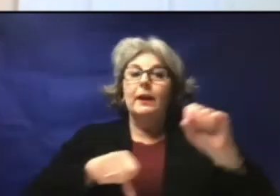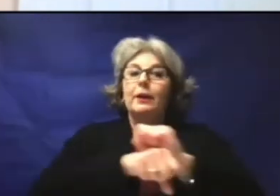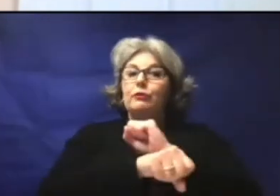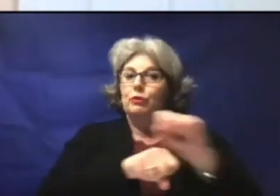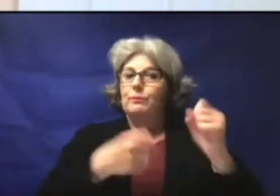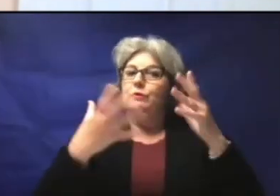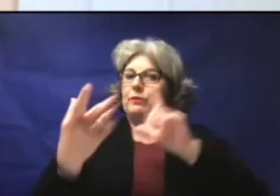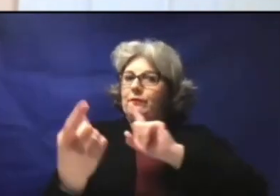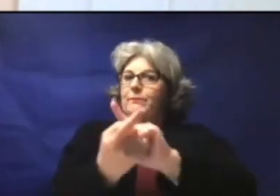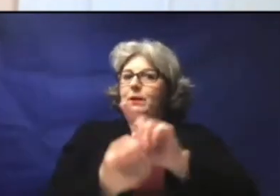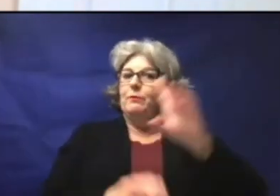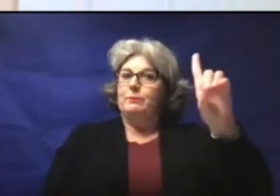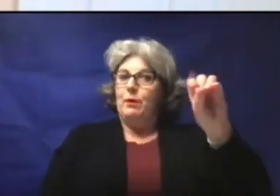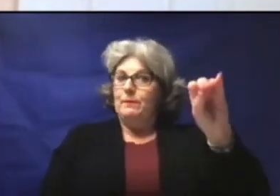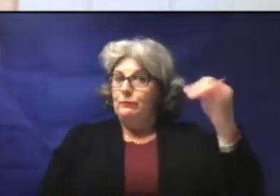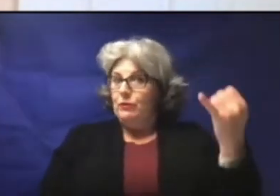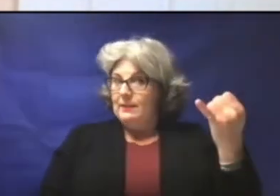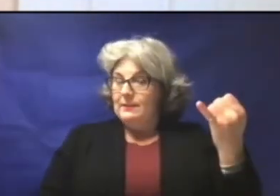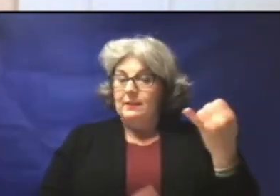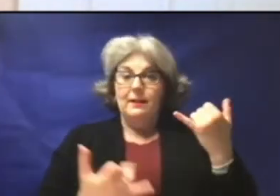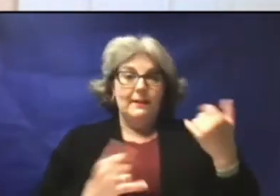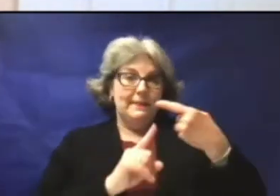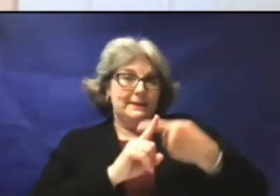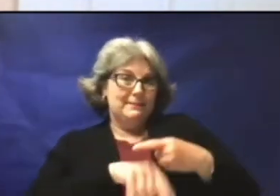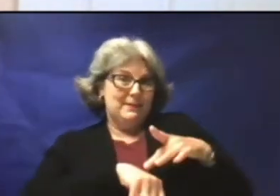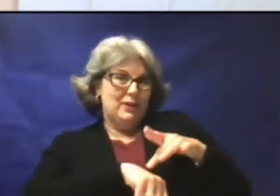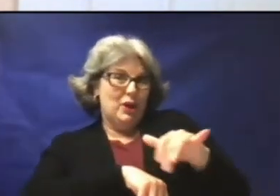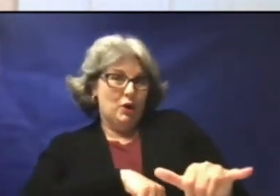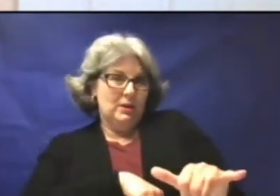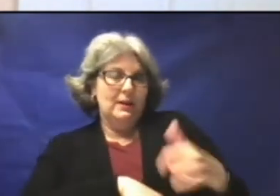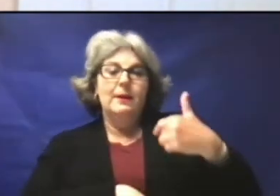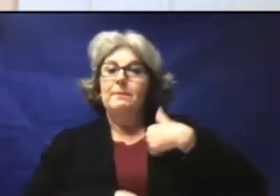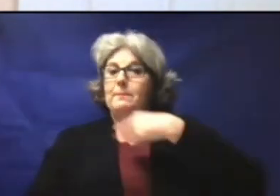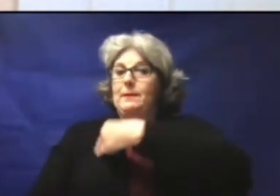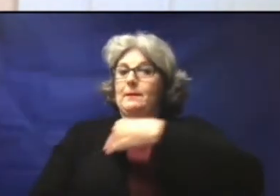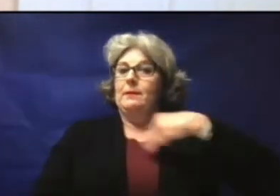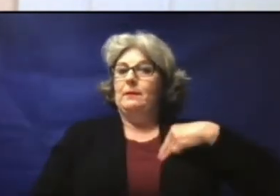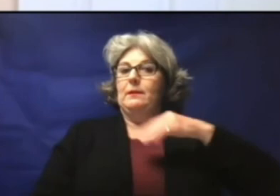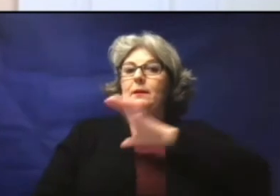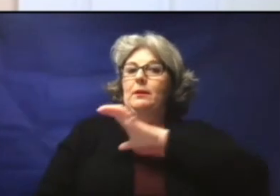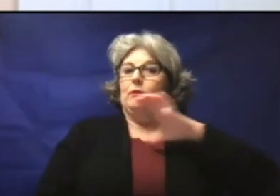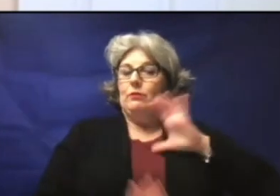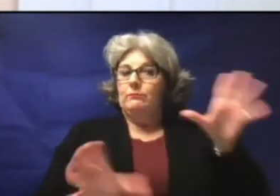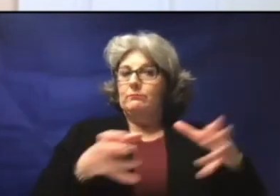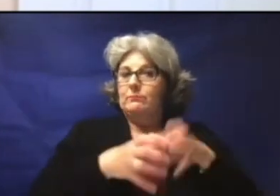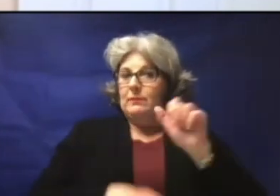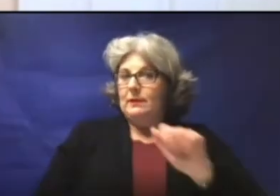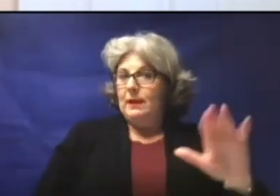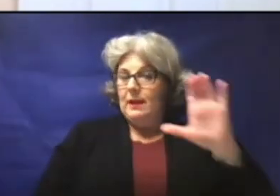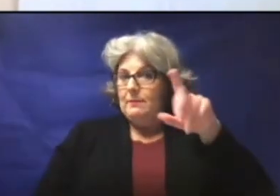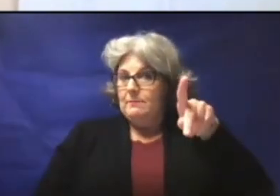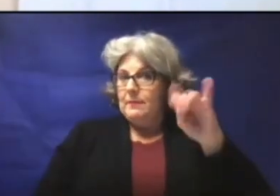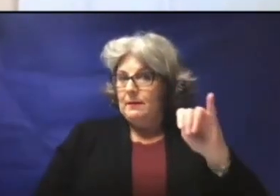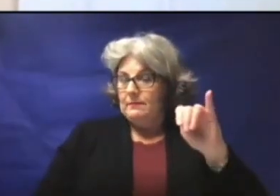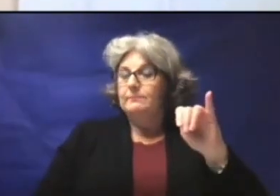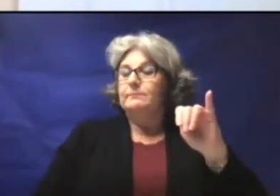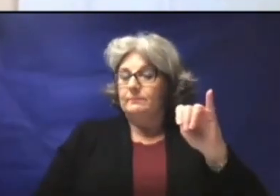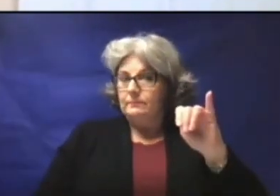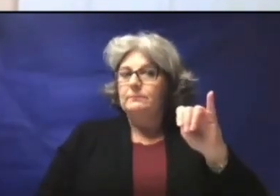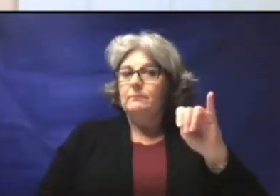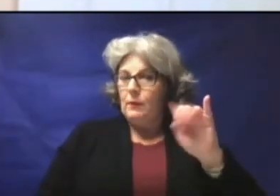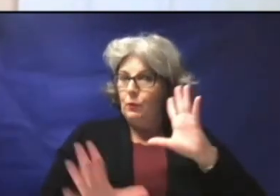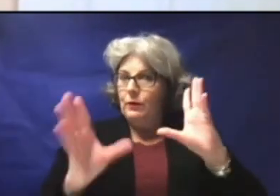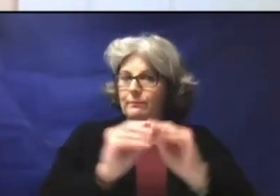already met with them. And earlier this month, I and members of the Congressional Asian Pacific American Caucus